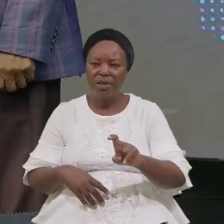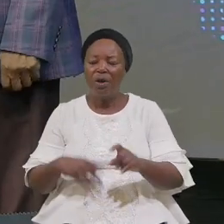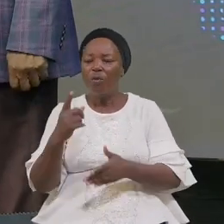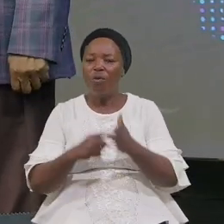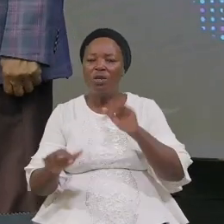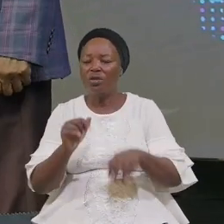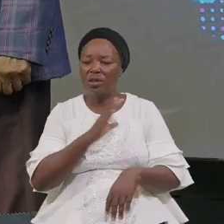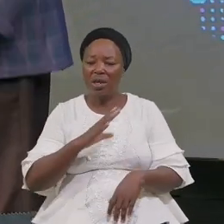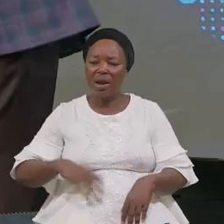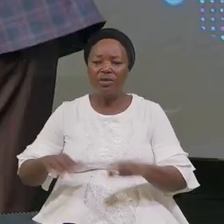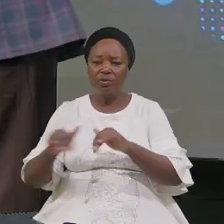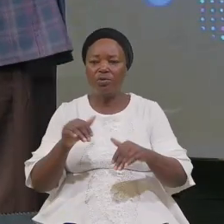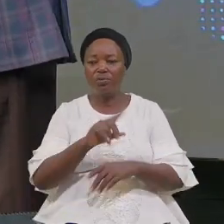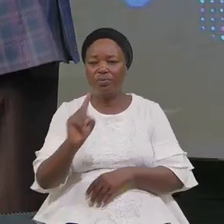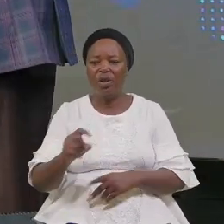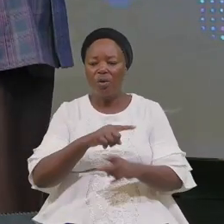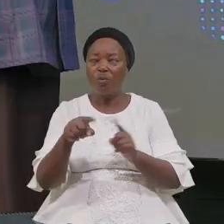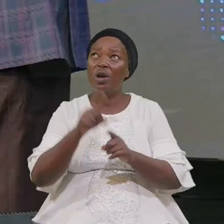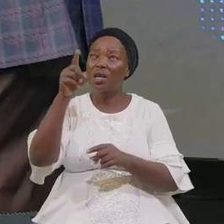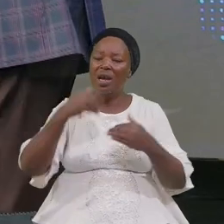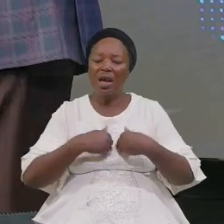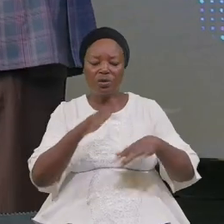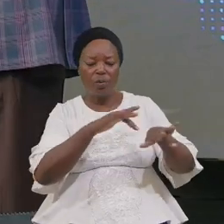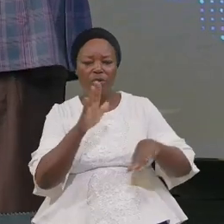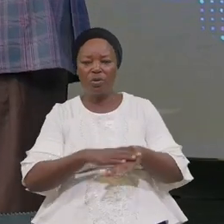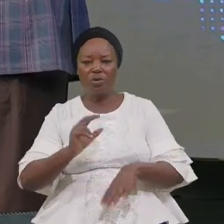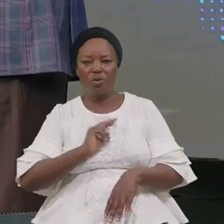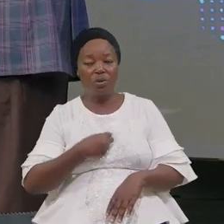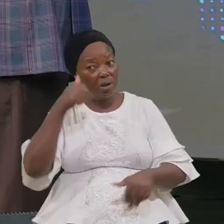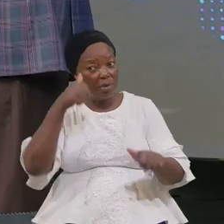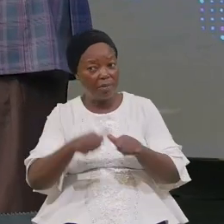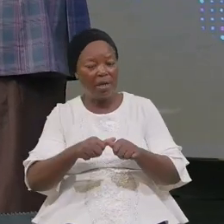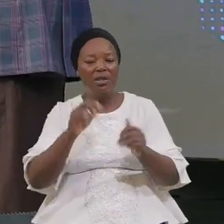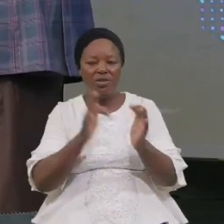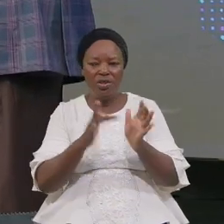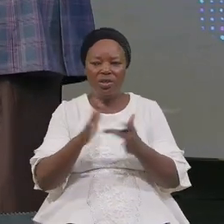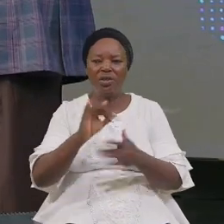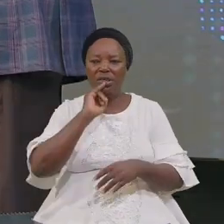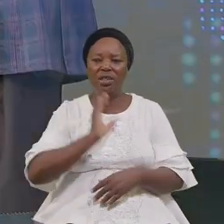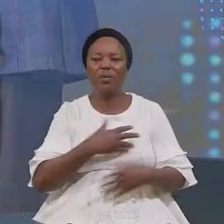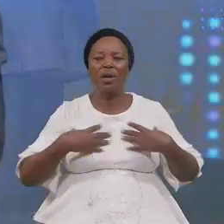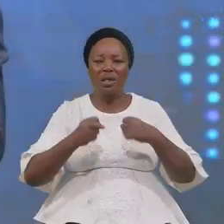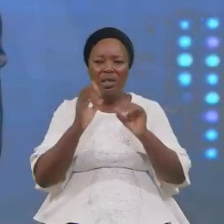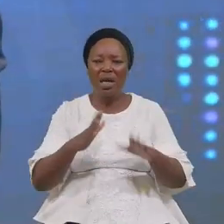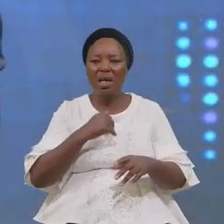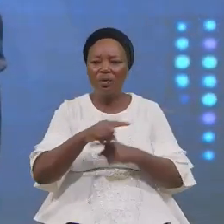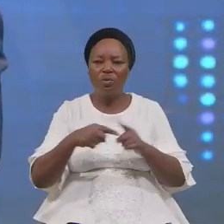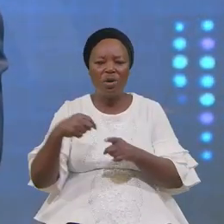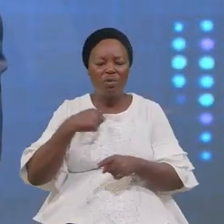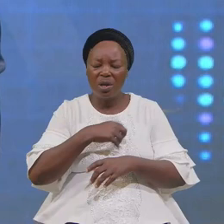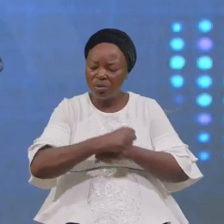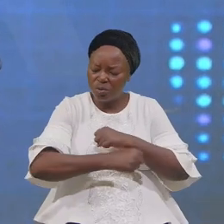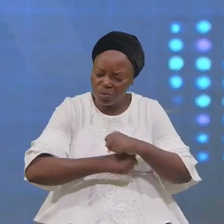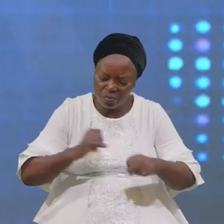compassion on us? Remember, Jesus is our healer. And when we're suffering and we're